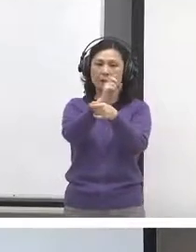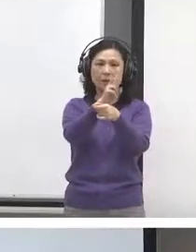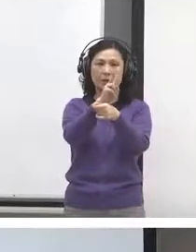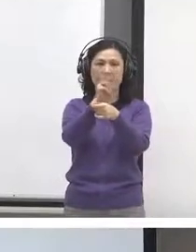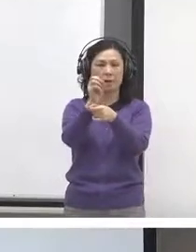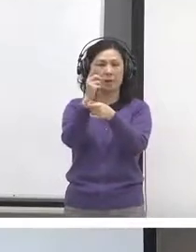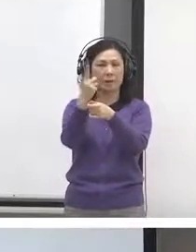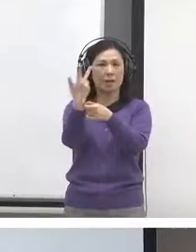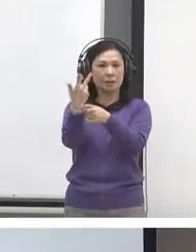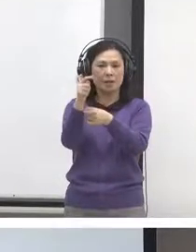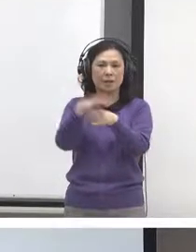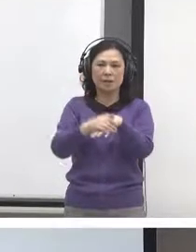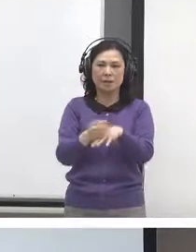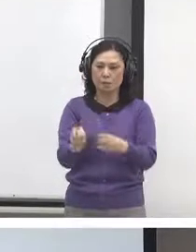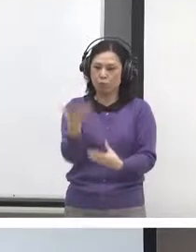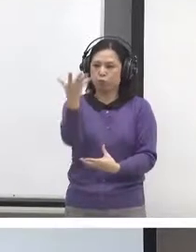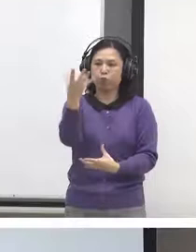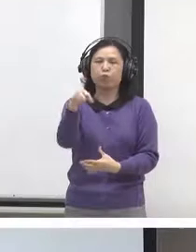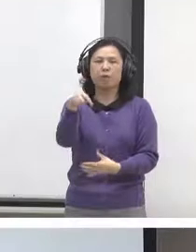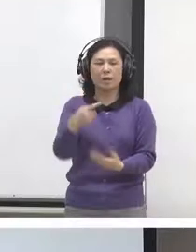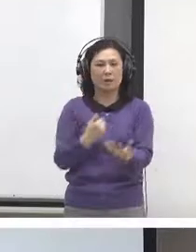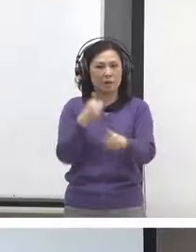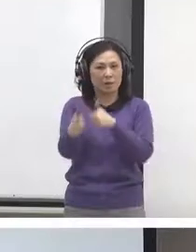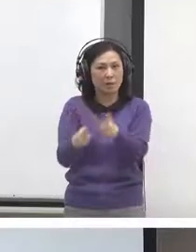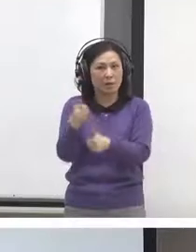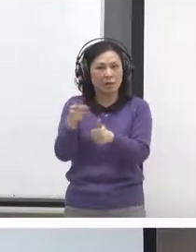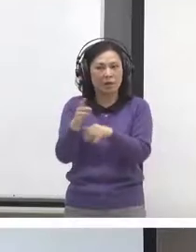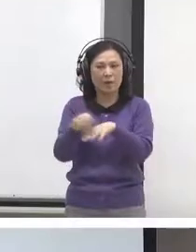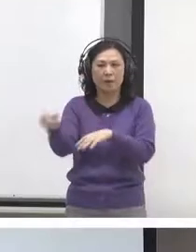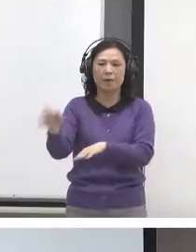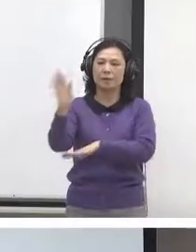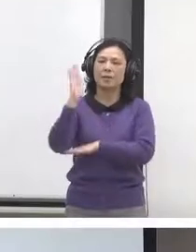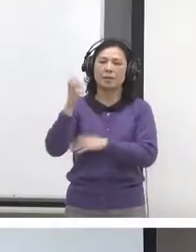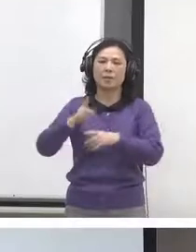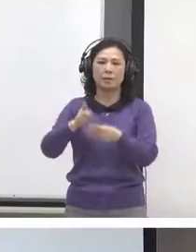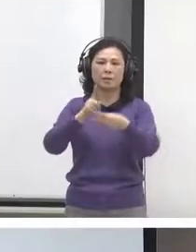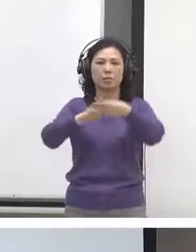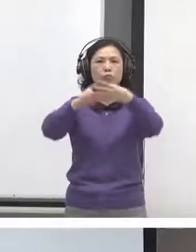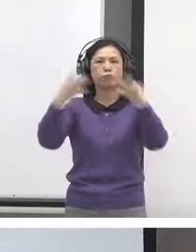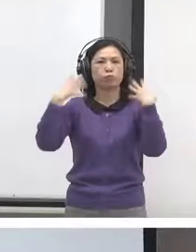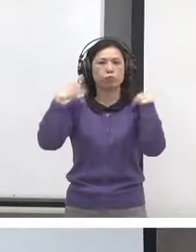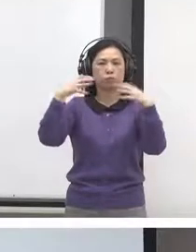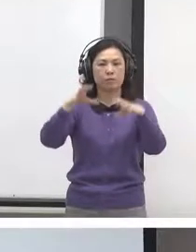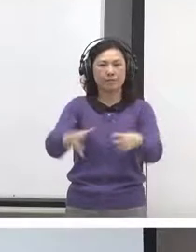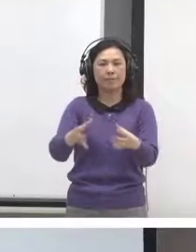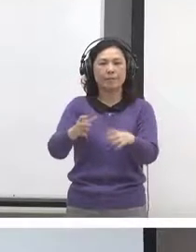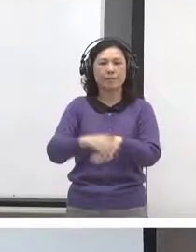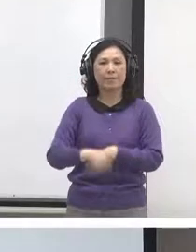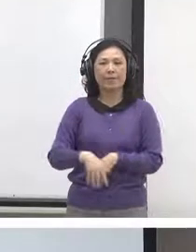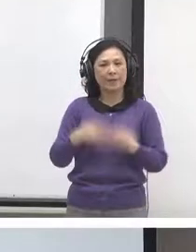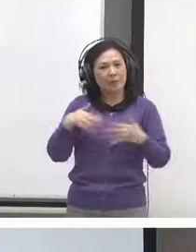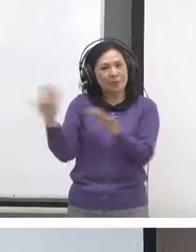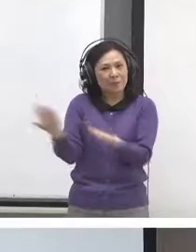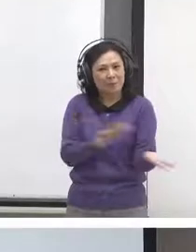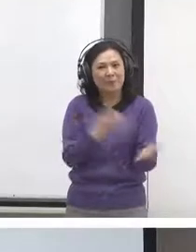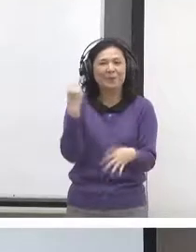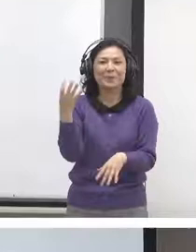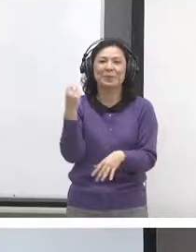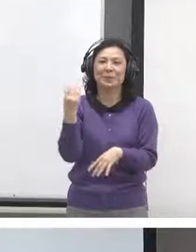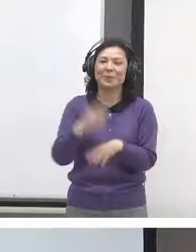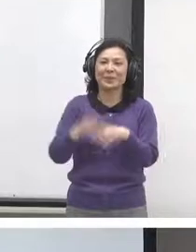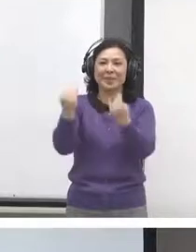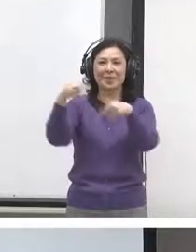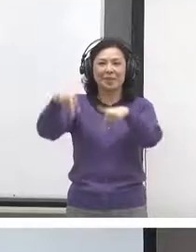government of Ontario, and we welcomed the new chief digital officer, Hillary Hartley, whose commitment to user-centered design and agile development was